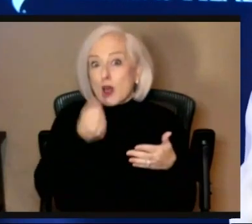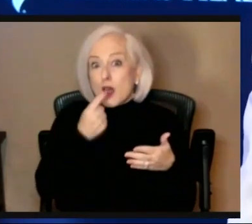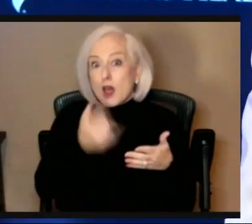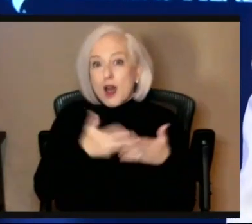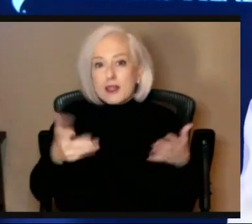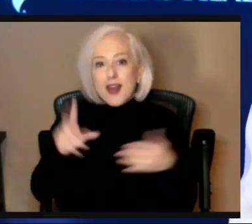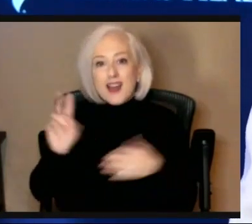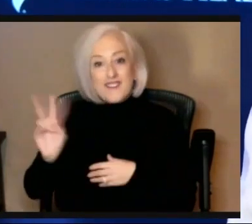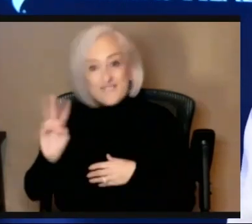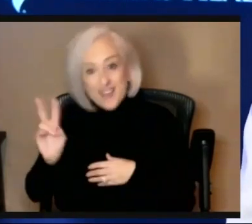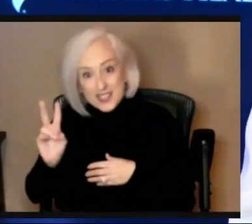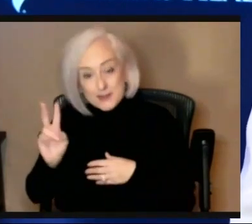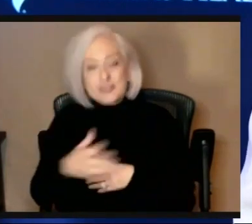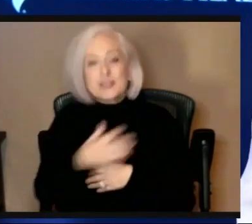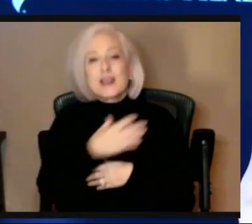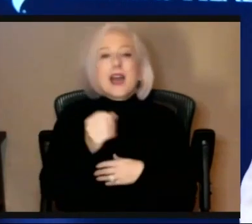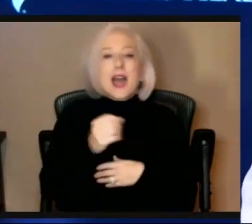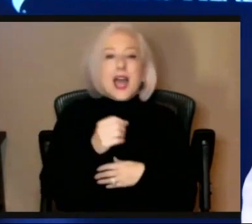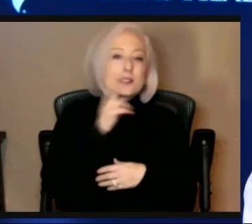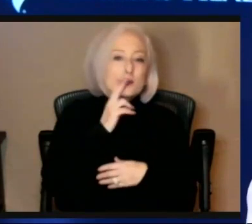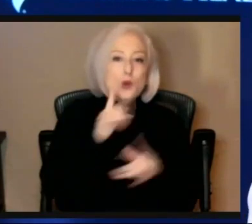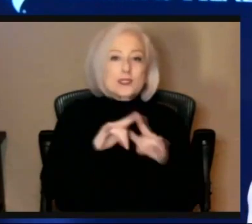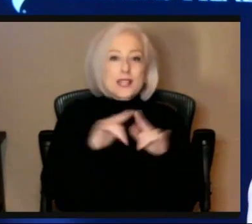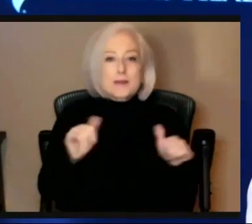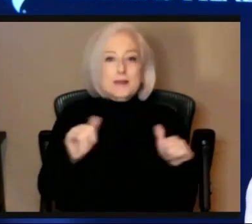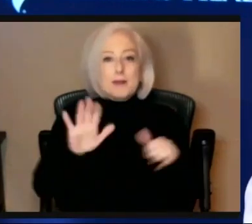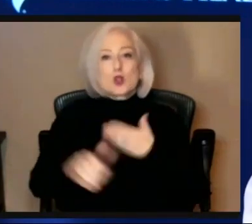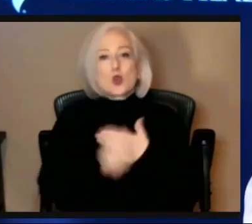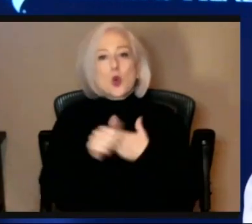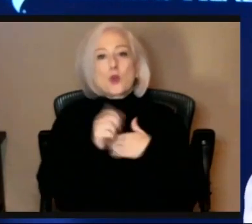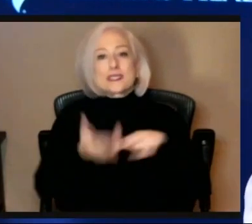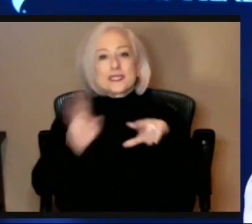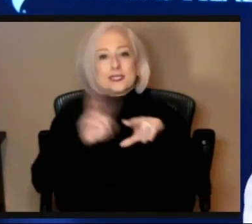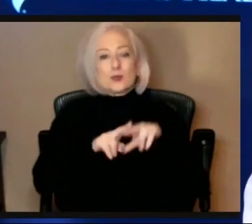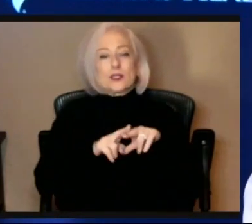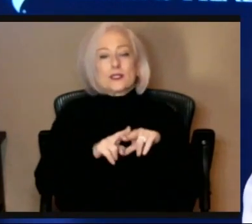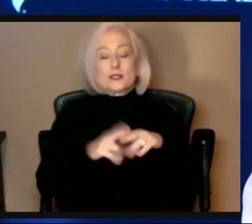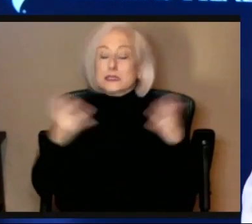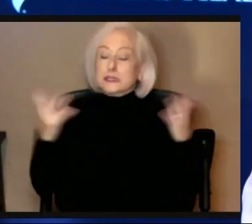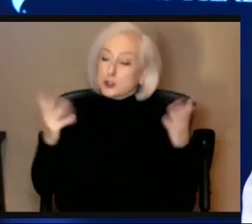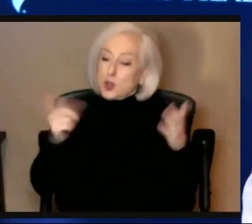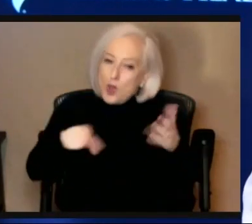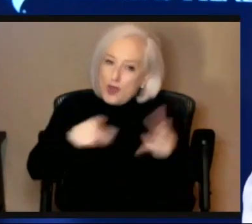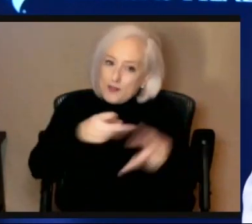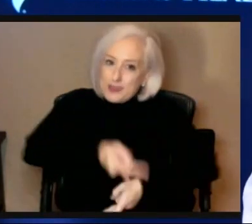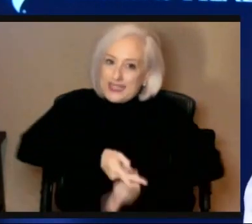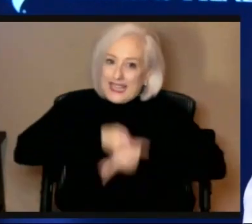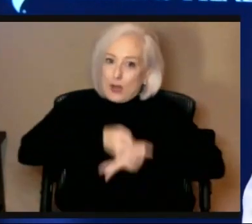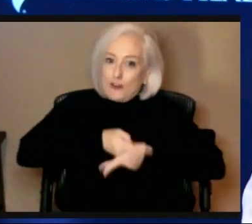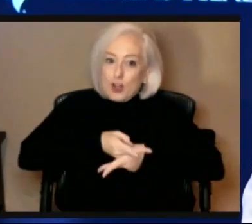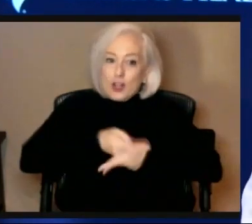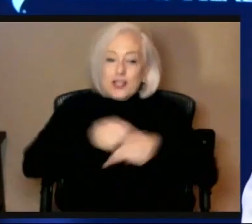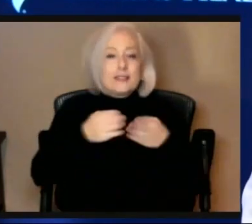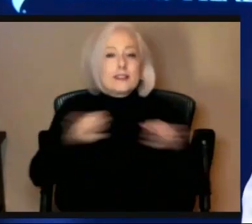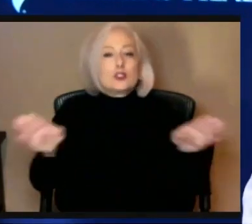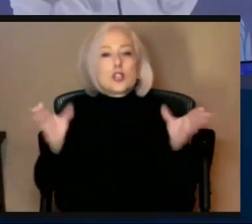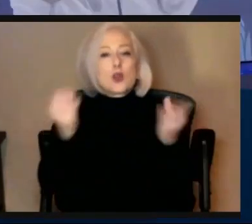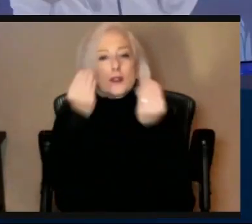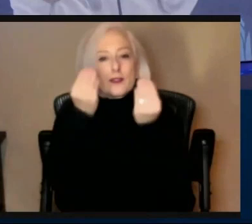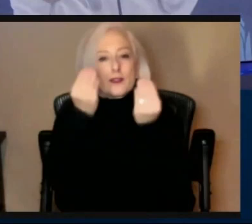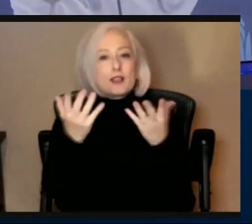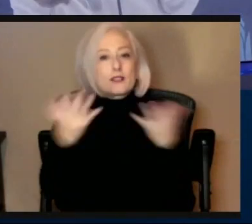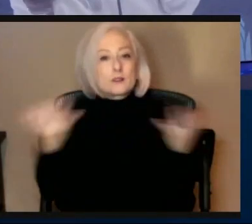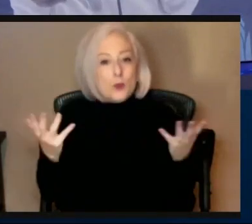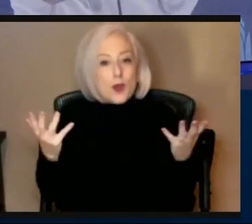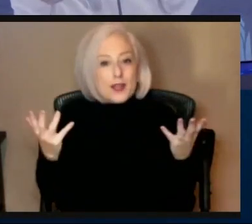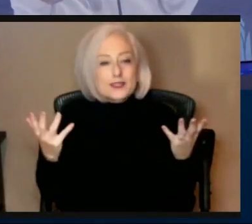actually increased for some. So you have to be careful. So the broad advice is clean living. Right, and Brian did that 16